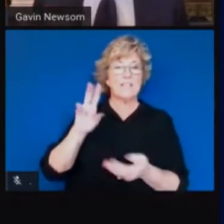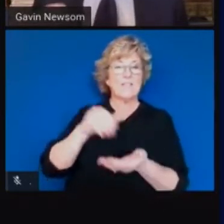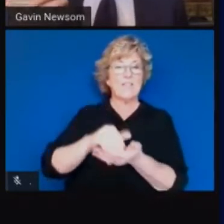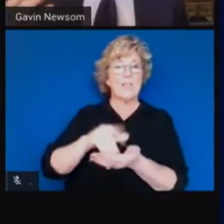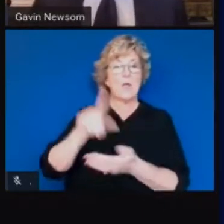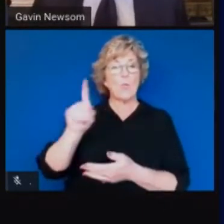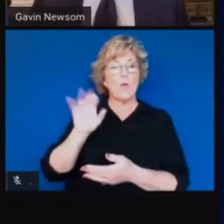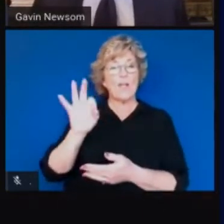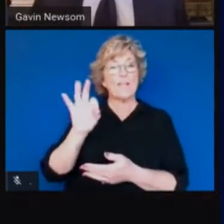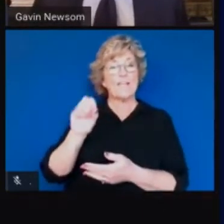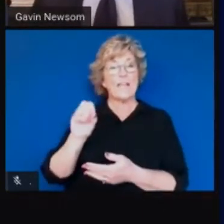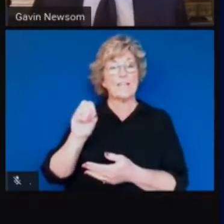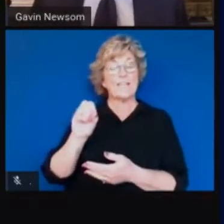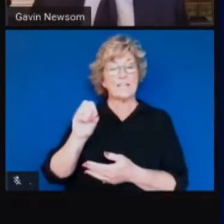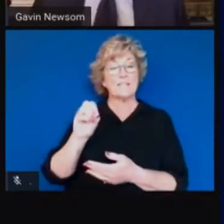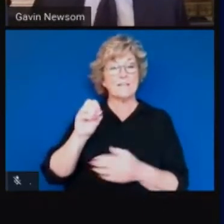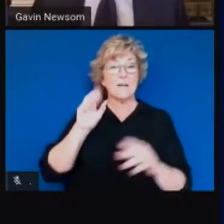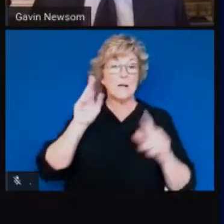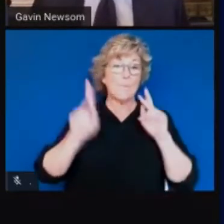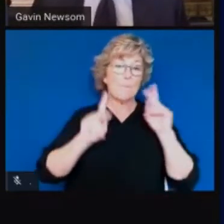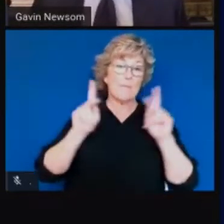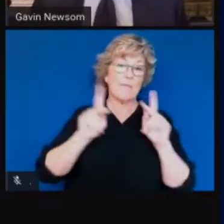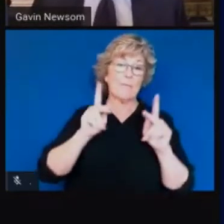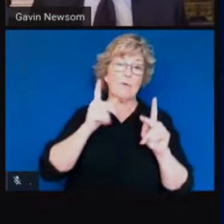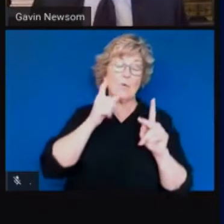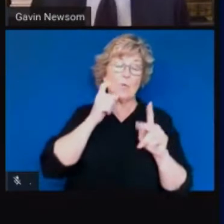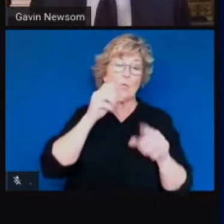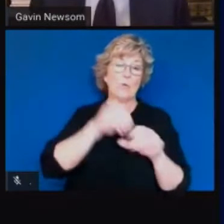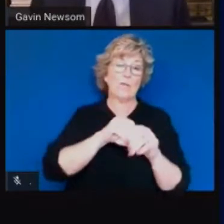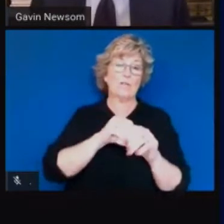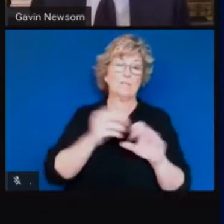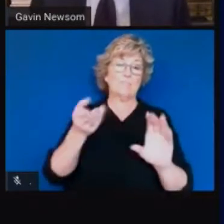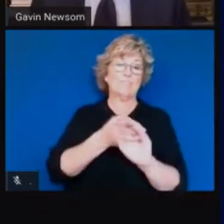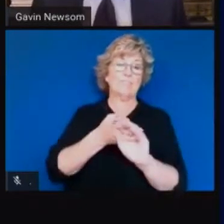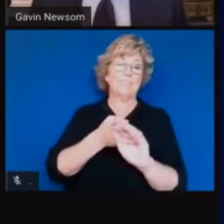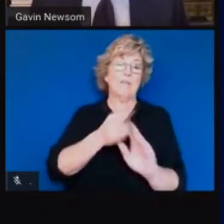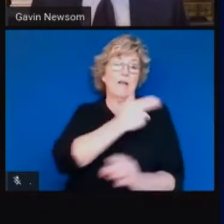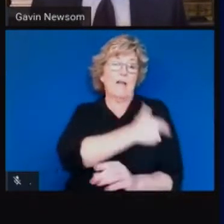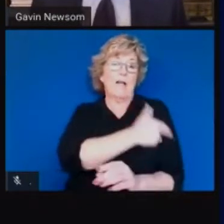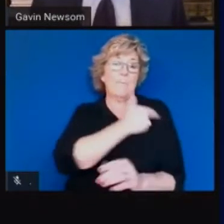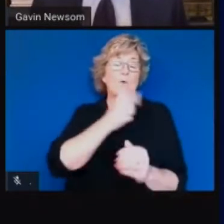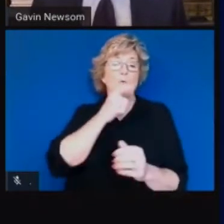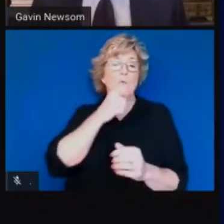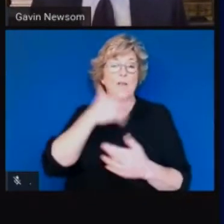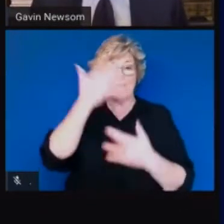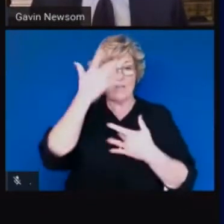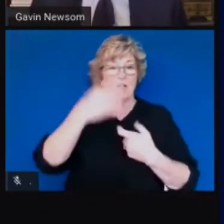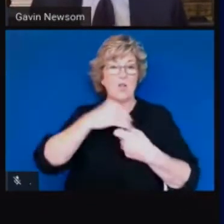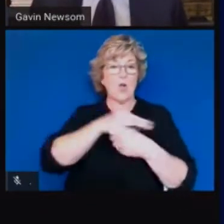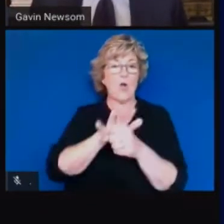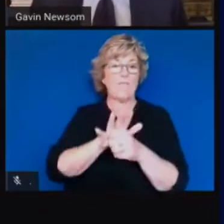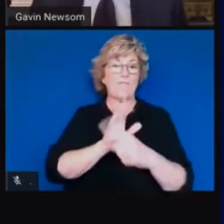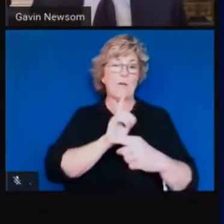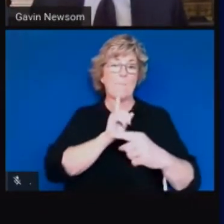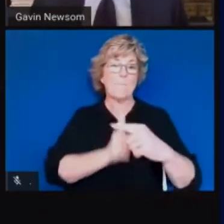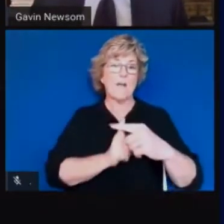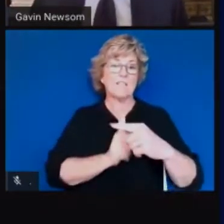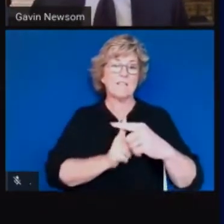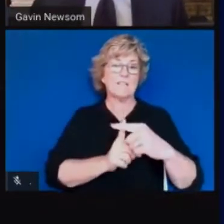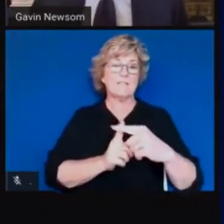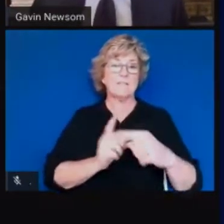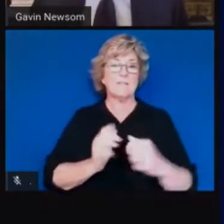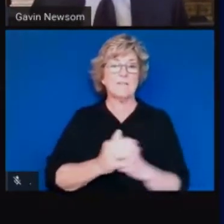17,190 individuals hospitalized that are identified as COVID positive currently in our hospital system.